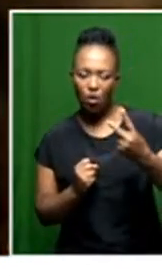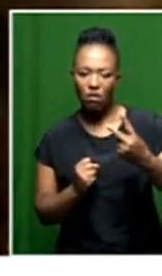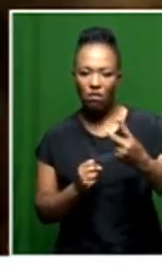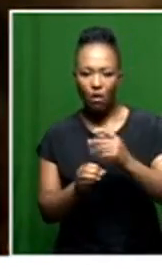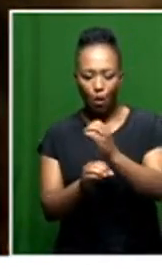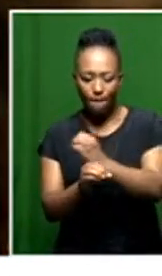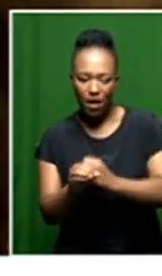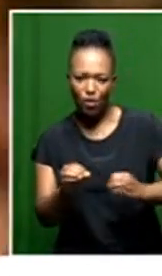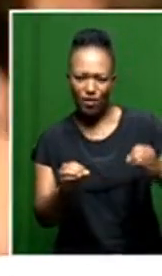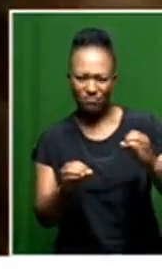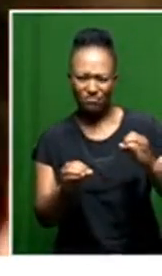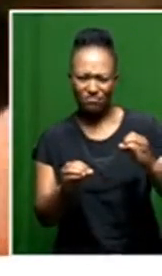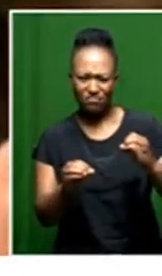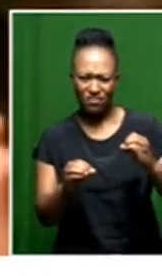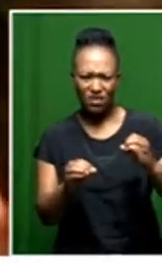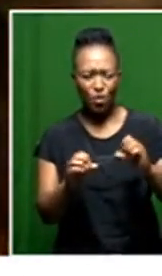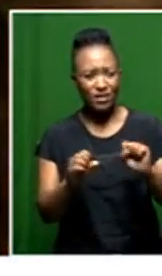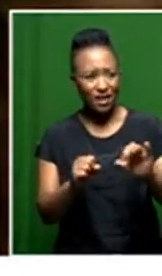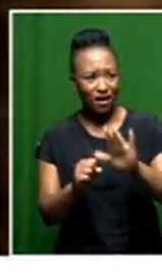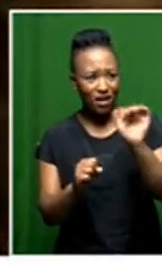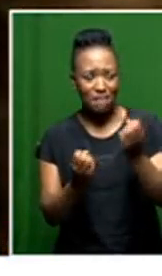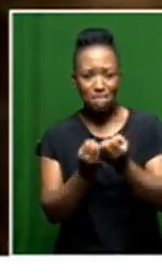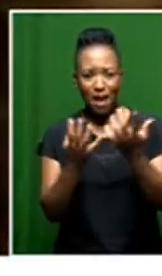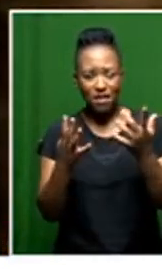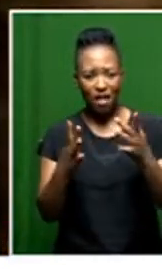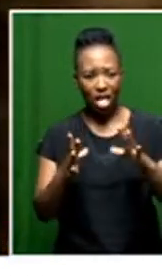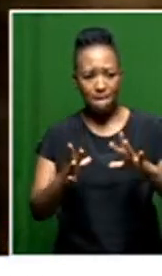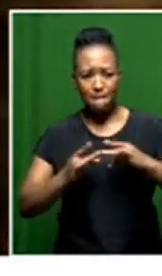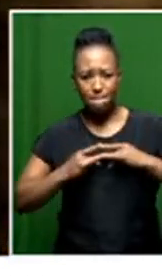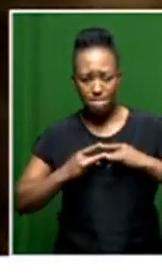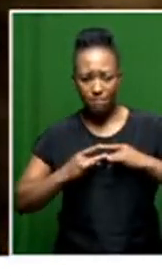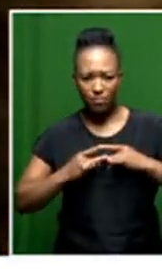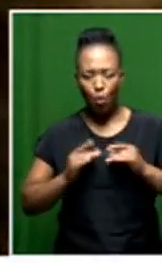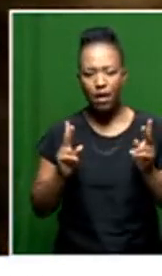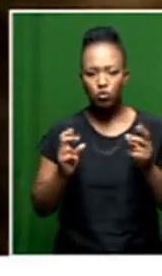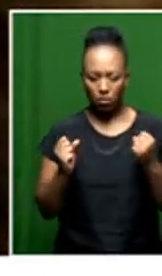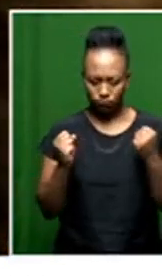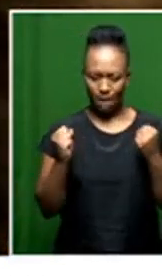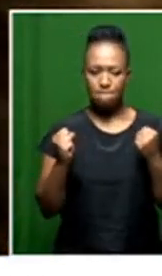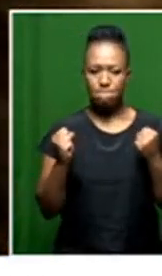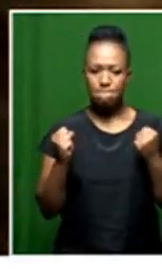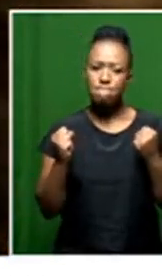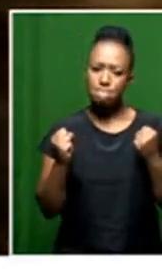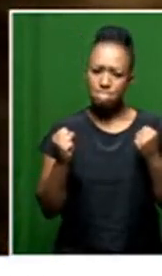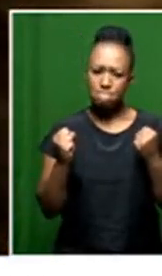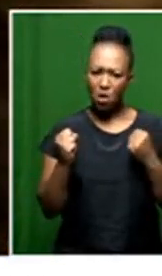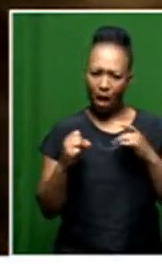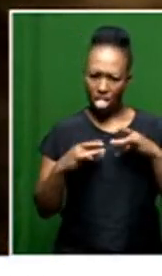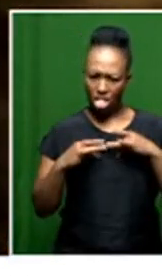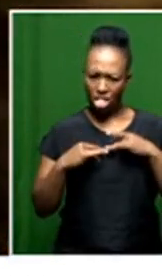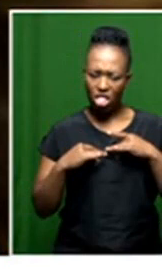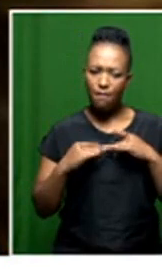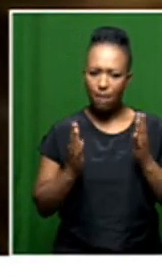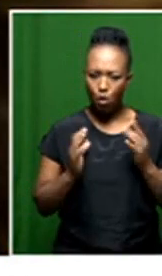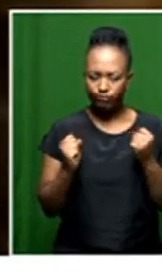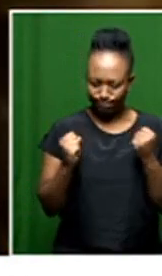Omicron came, it probably got to so many South Africans that they produced something called a natural immunity. And the second factor that's playing for the